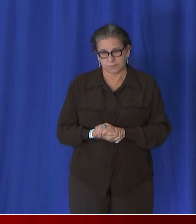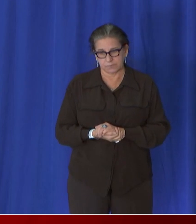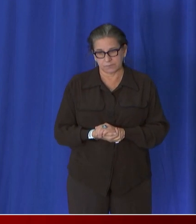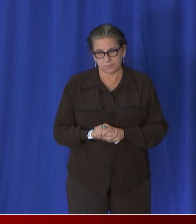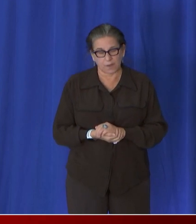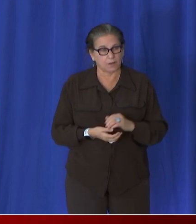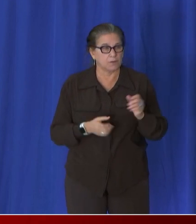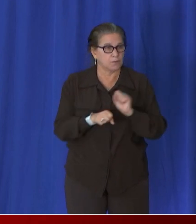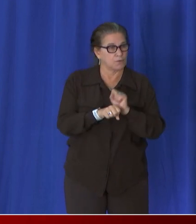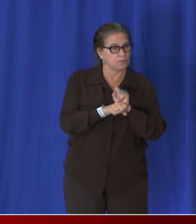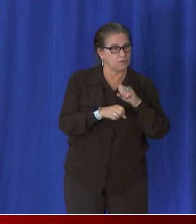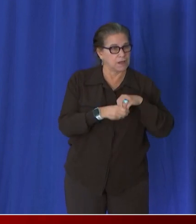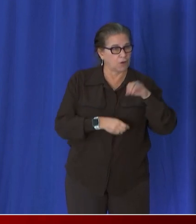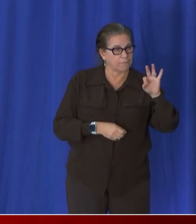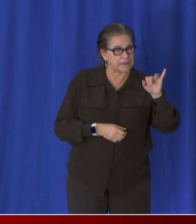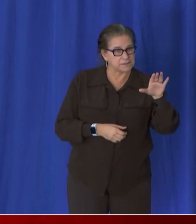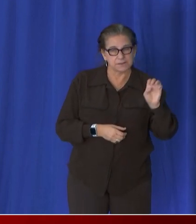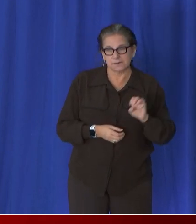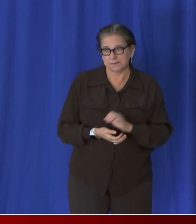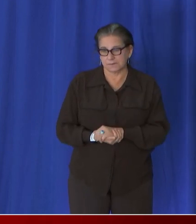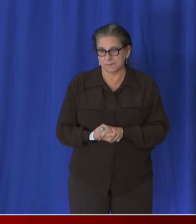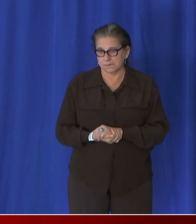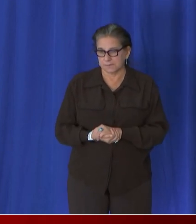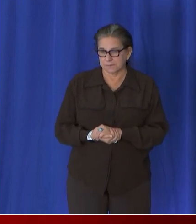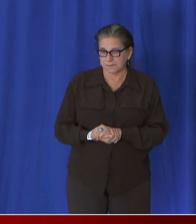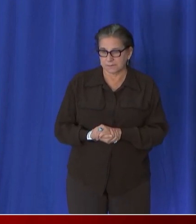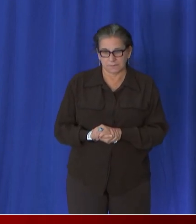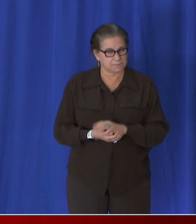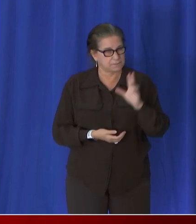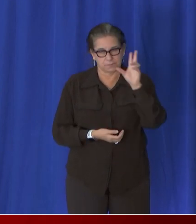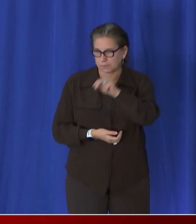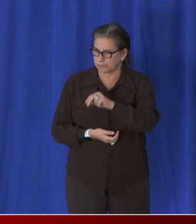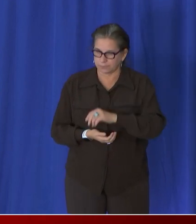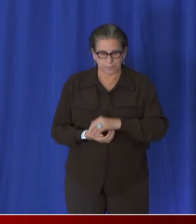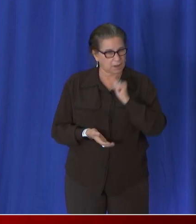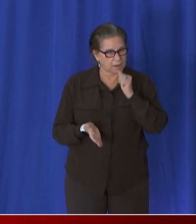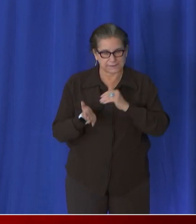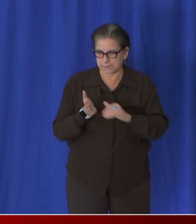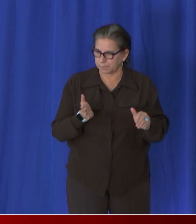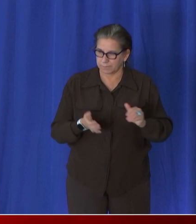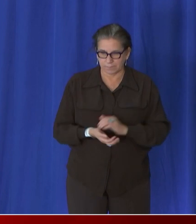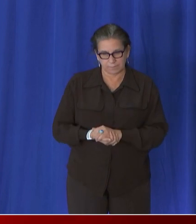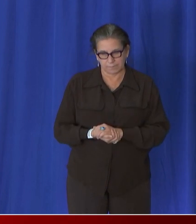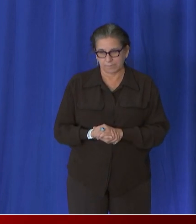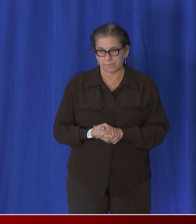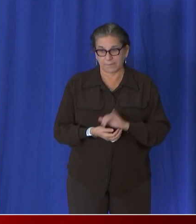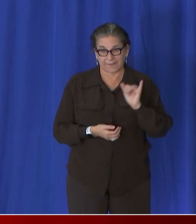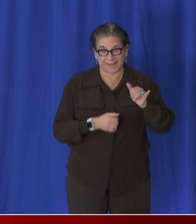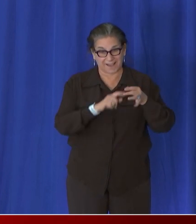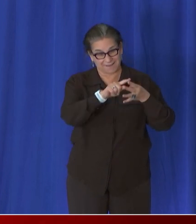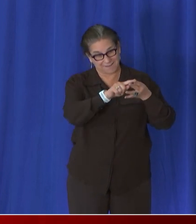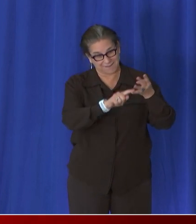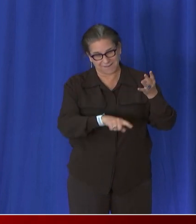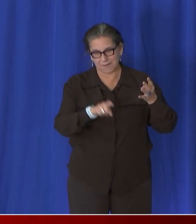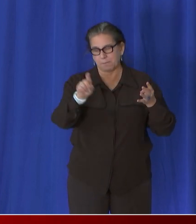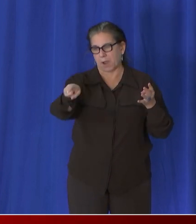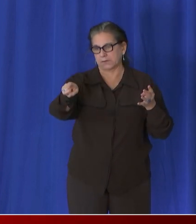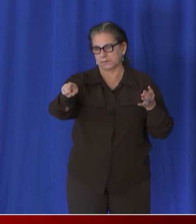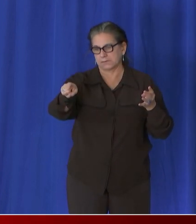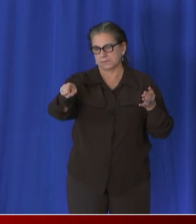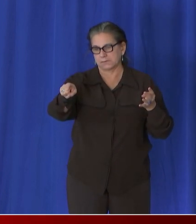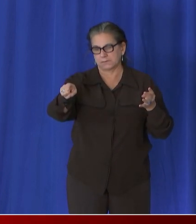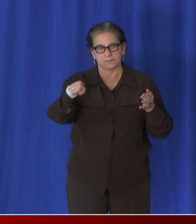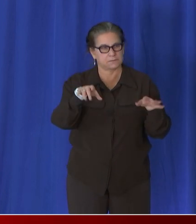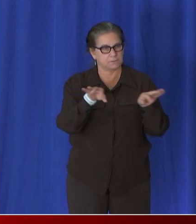we kind of get into a level of detail that I'd rather us focus on. Kind of these are the major places where we'll have them